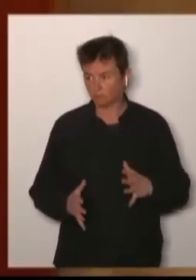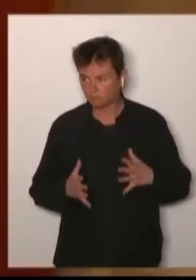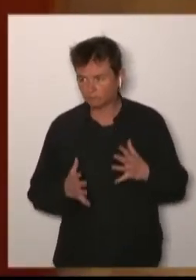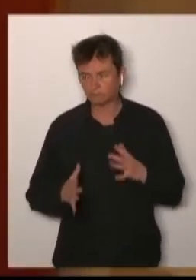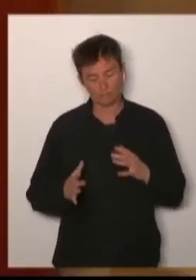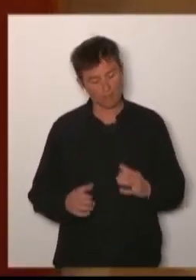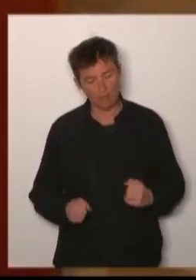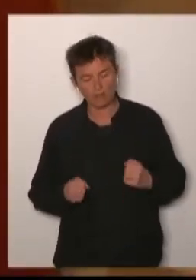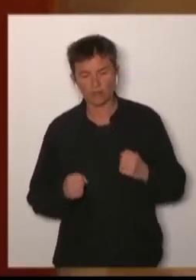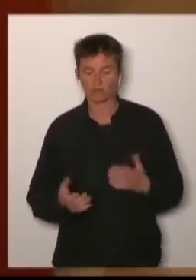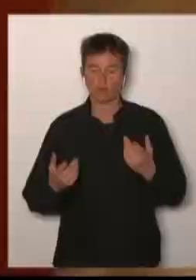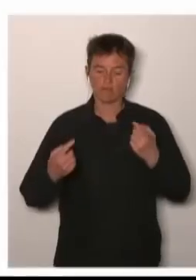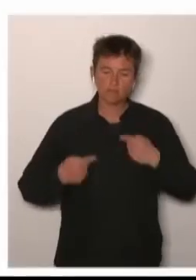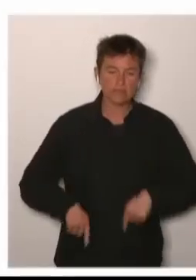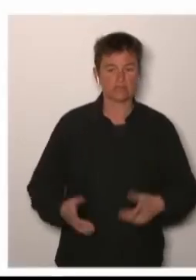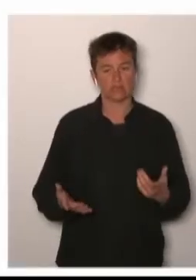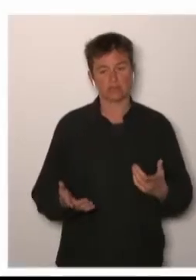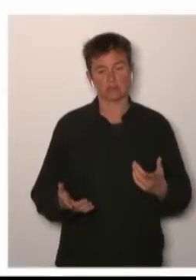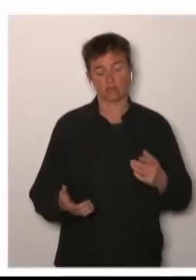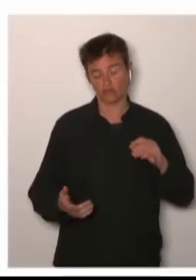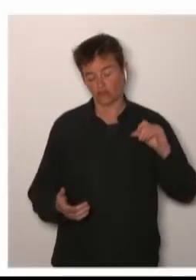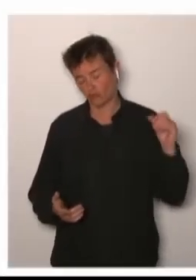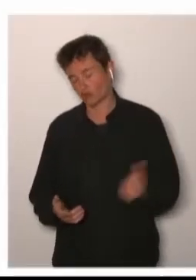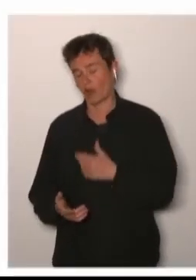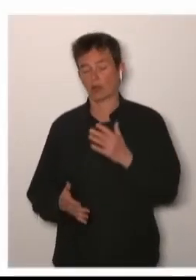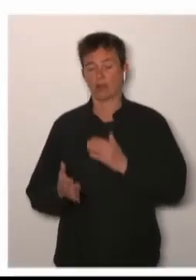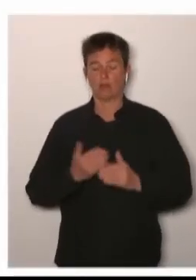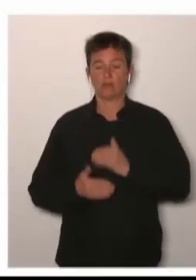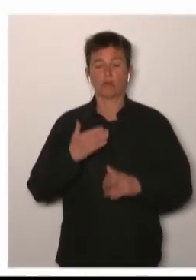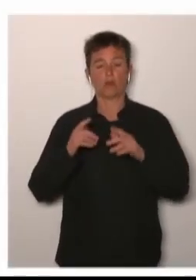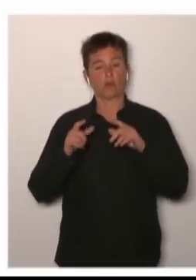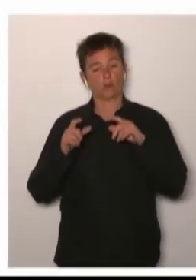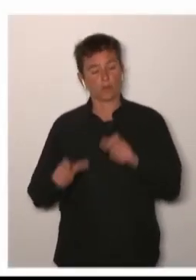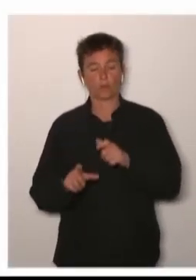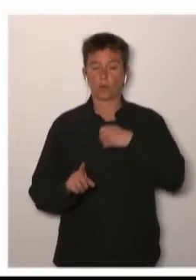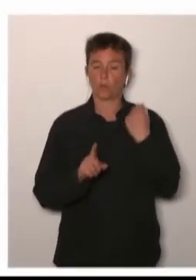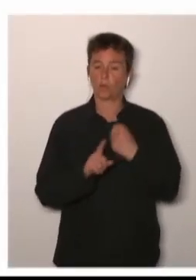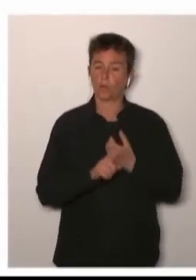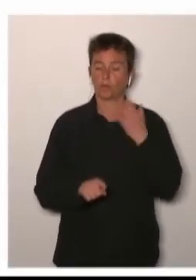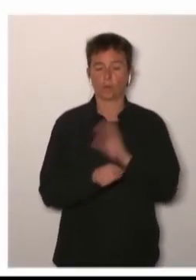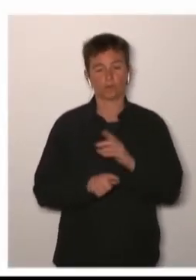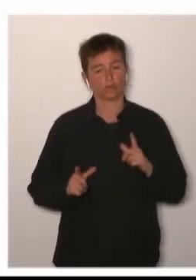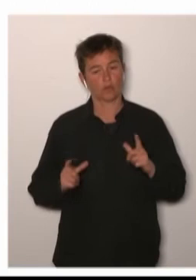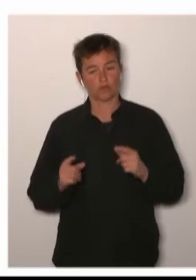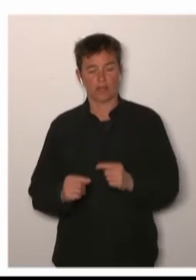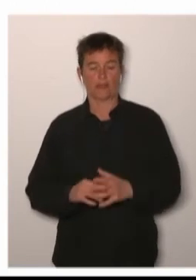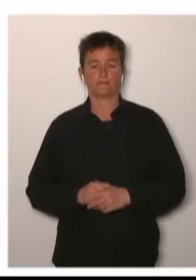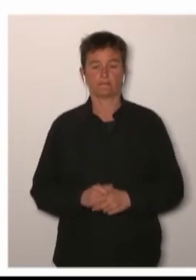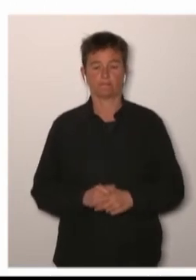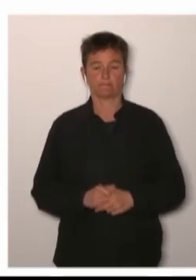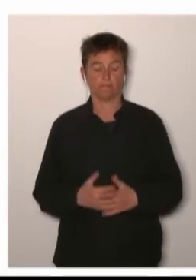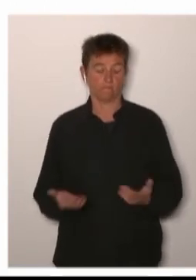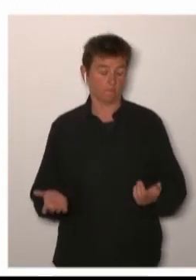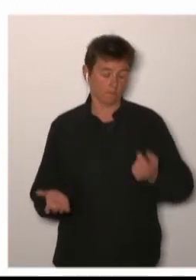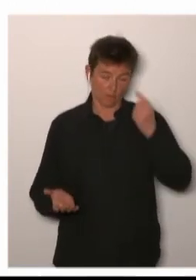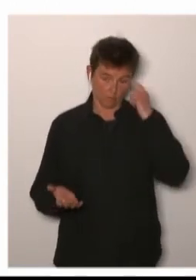in each national cancer control plan, a chapter, a plan dedicated to children and young people, because we are looking